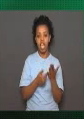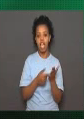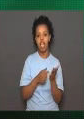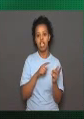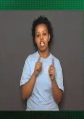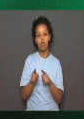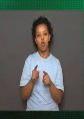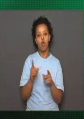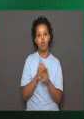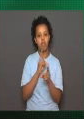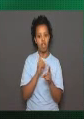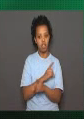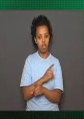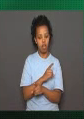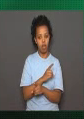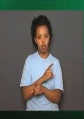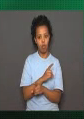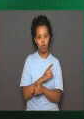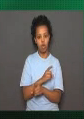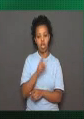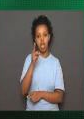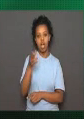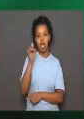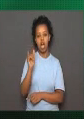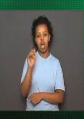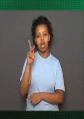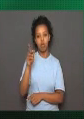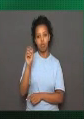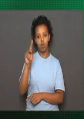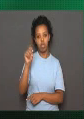a malfunction of the hypothalamus.